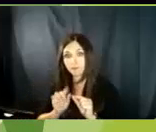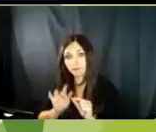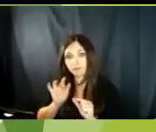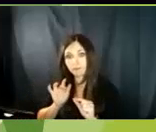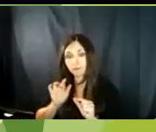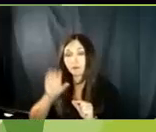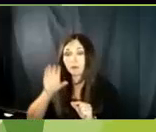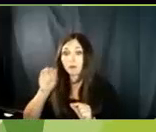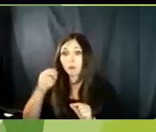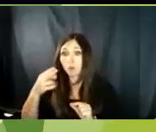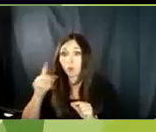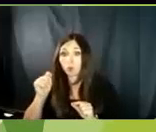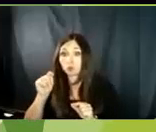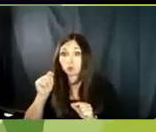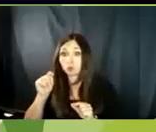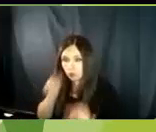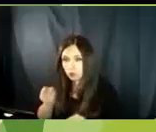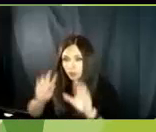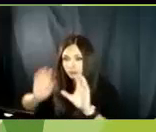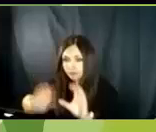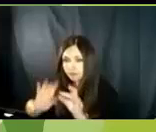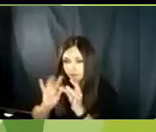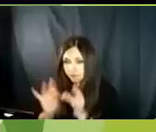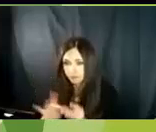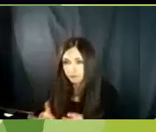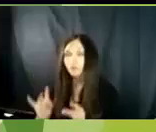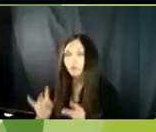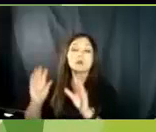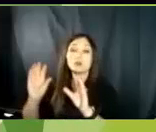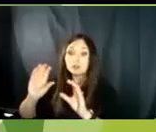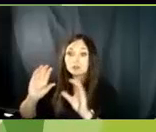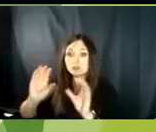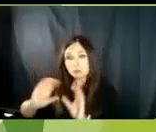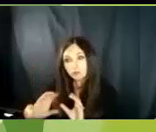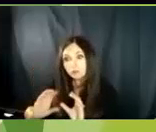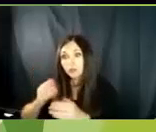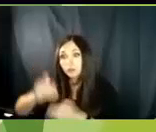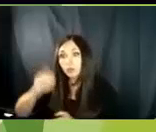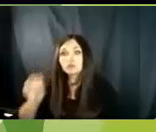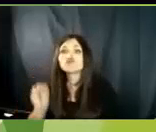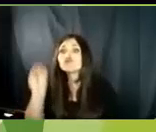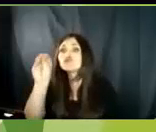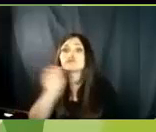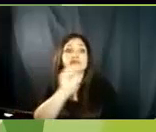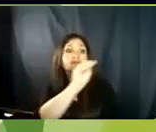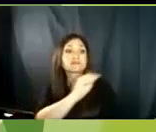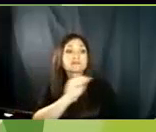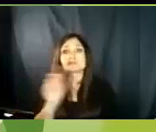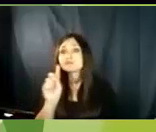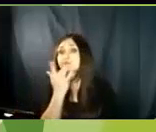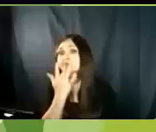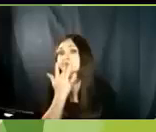view all chat comments. And also the chat window is a floating window, so you could locate it wherever is convenient for